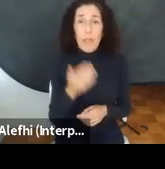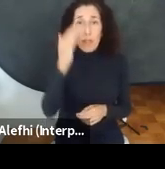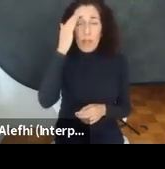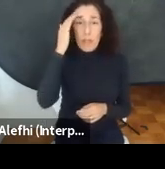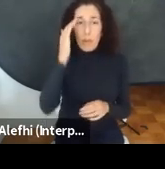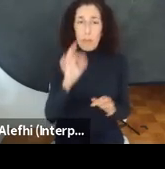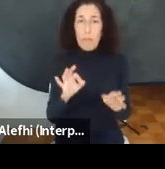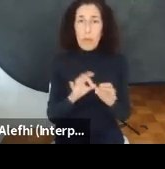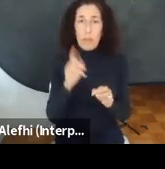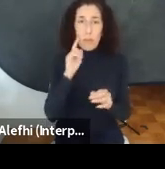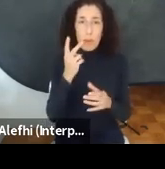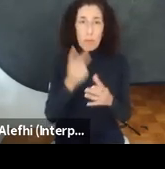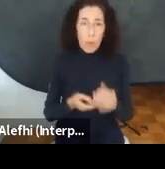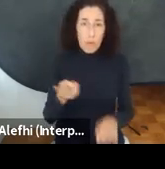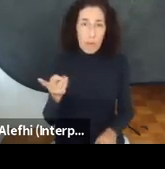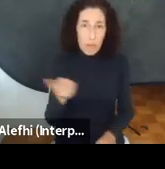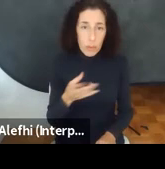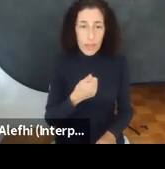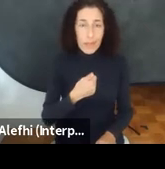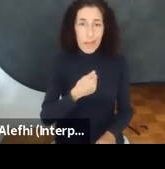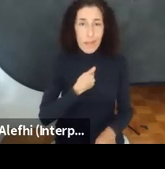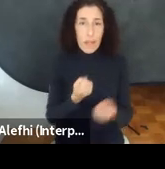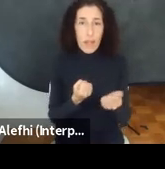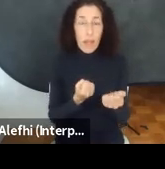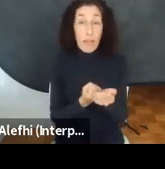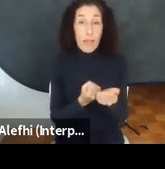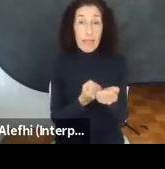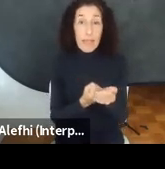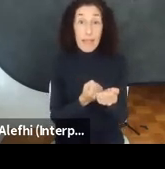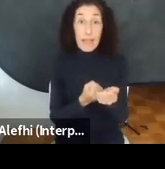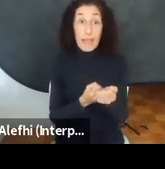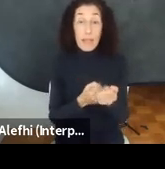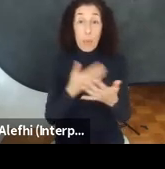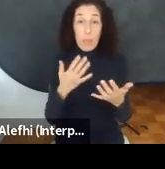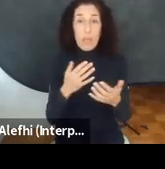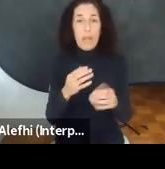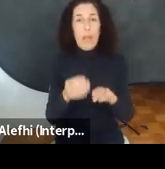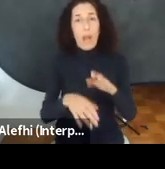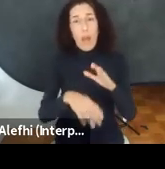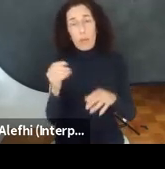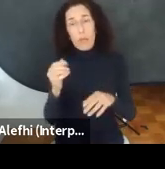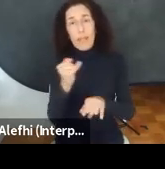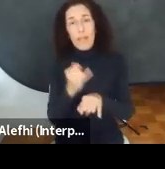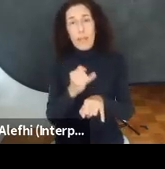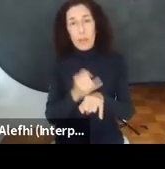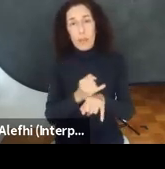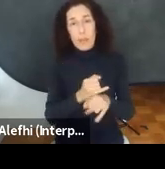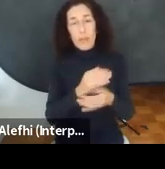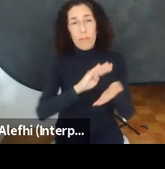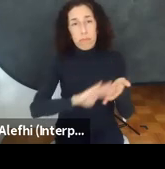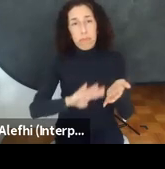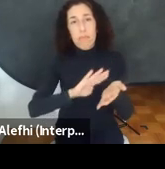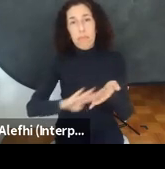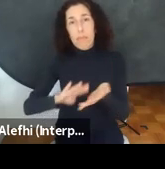people in the self-advocacy movement is to get people out of institutions, just like you got out. Yeah. And as you probably know,